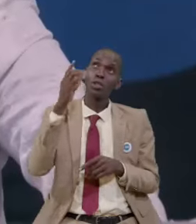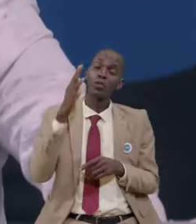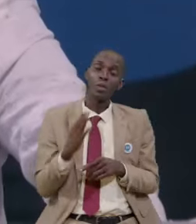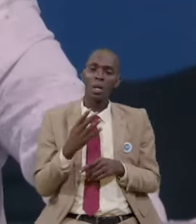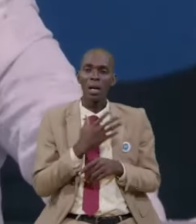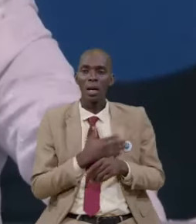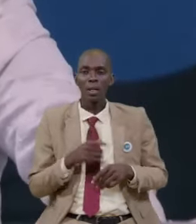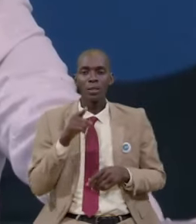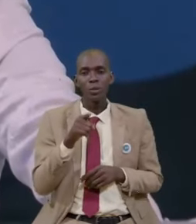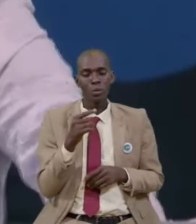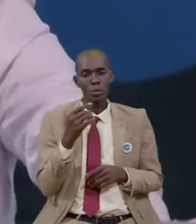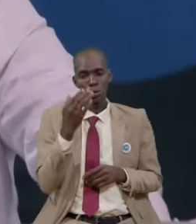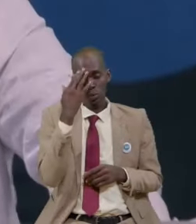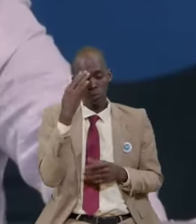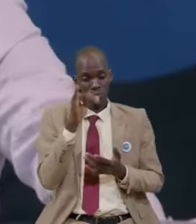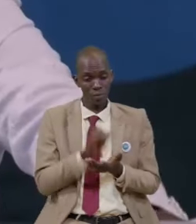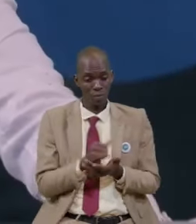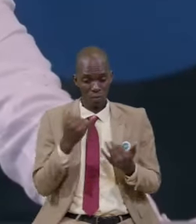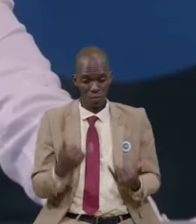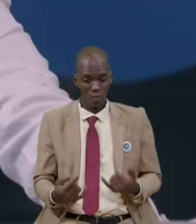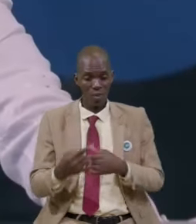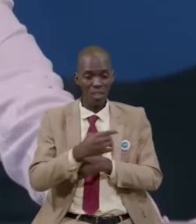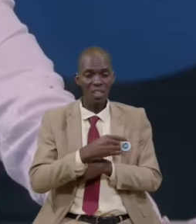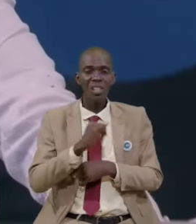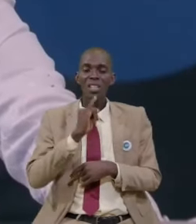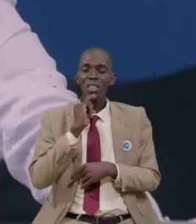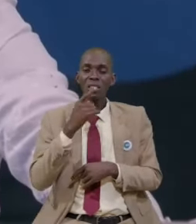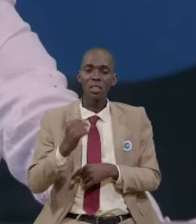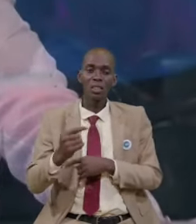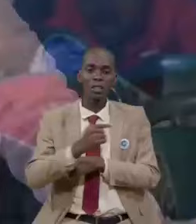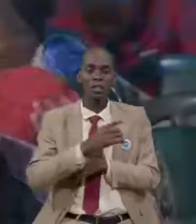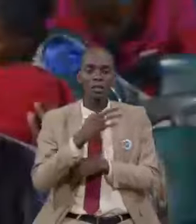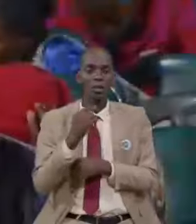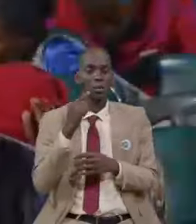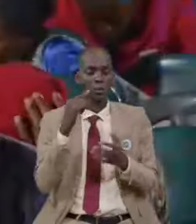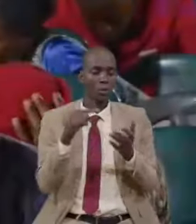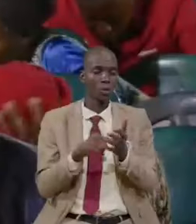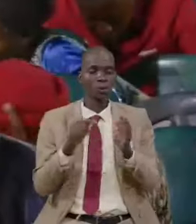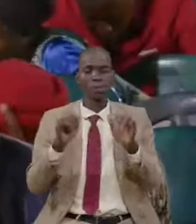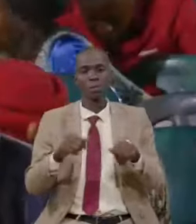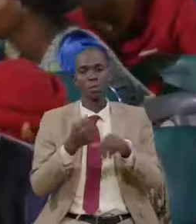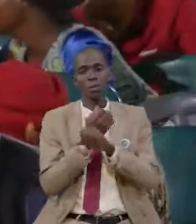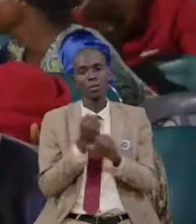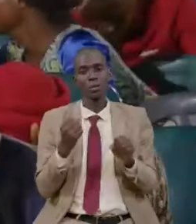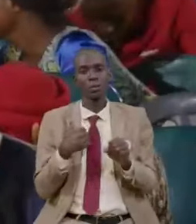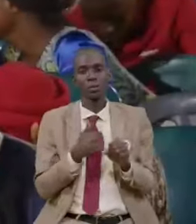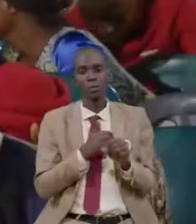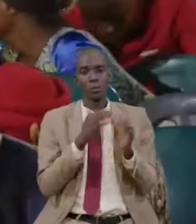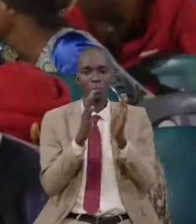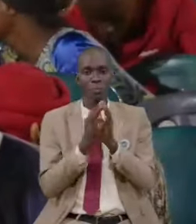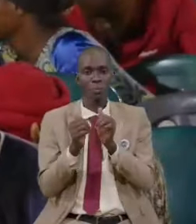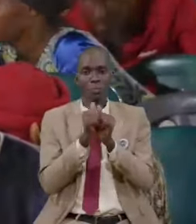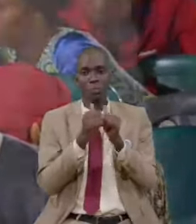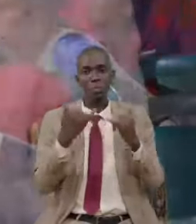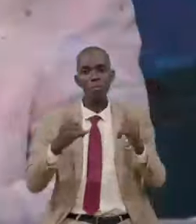day of your notable salvation. We're praying together now. Father, in the